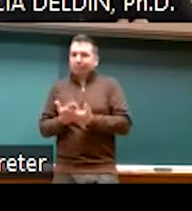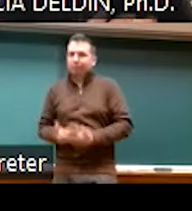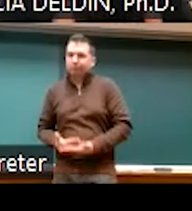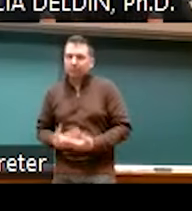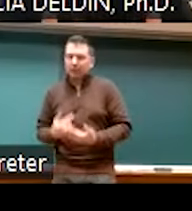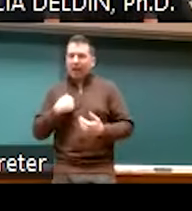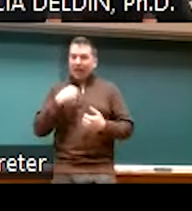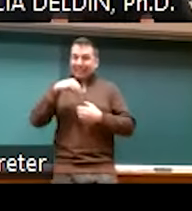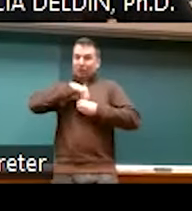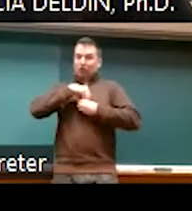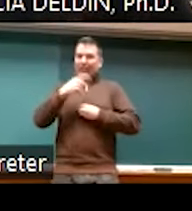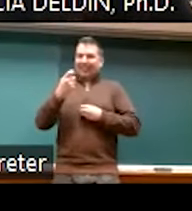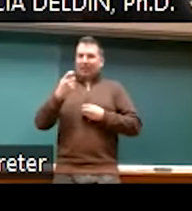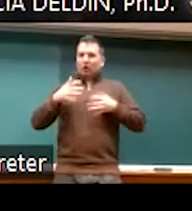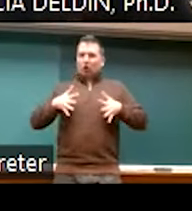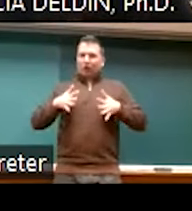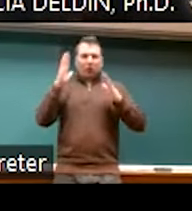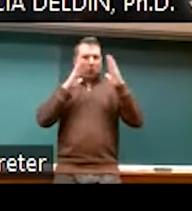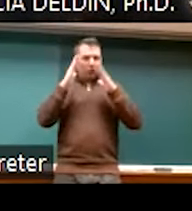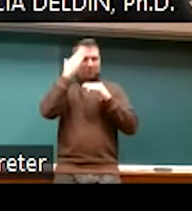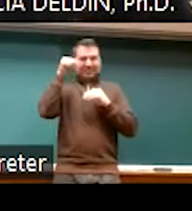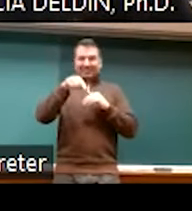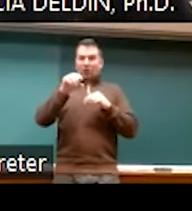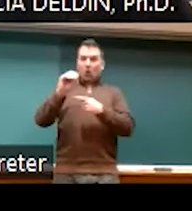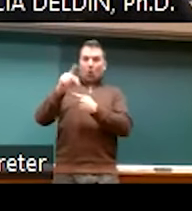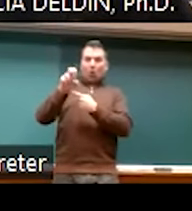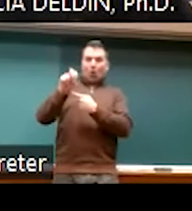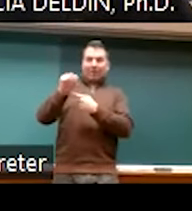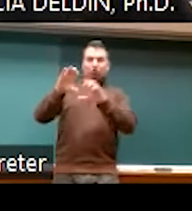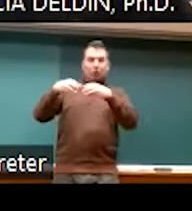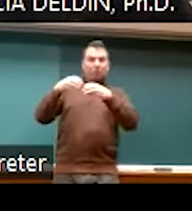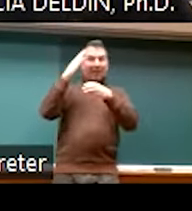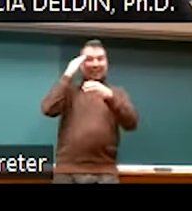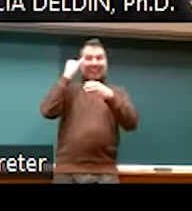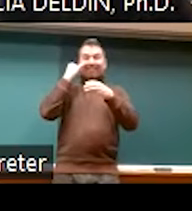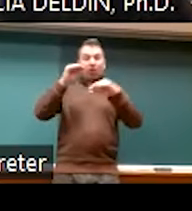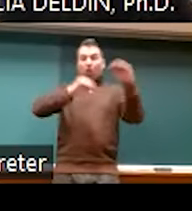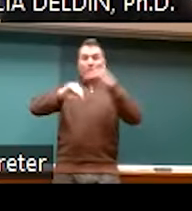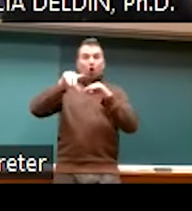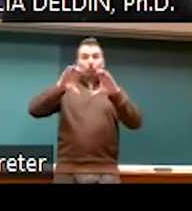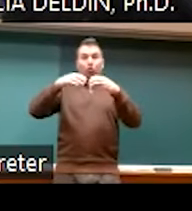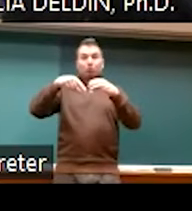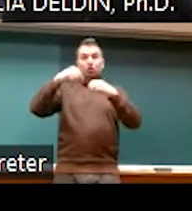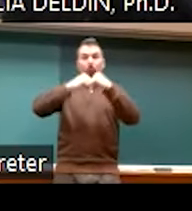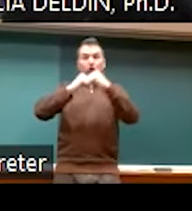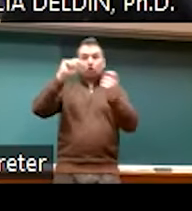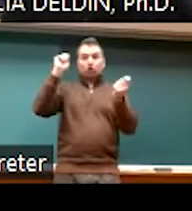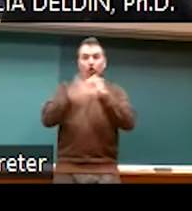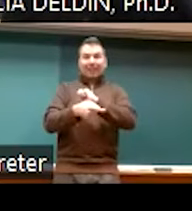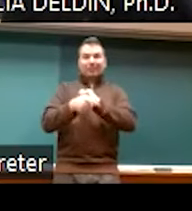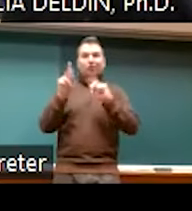worried because this is gonna be an open group and it seems like the group cohesion might matter. But anyway, so we'll let you know.